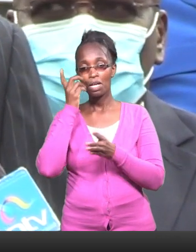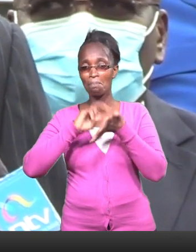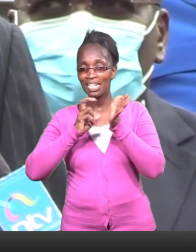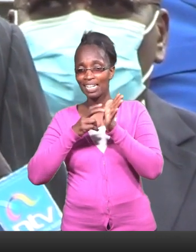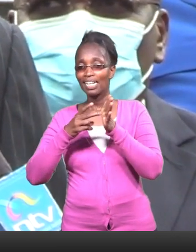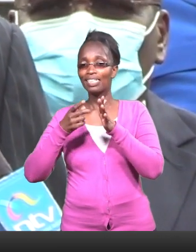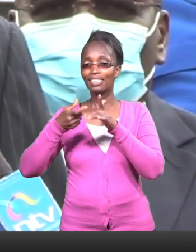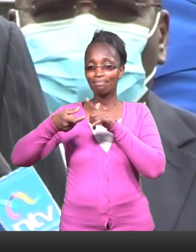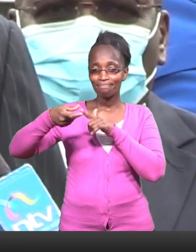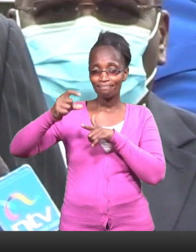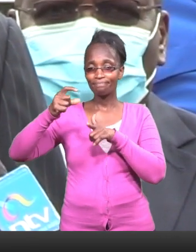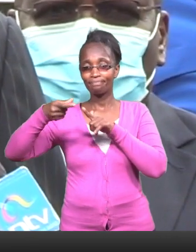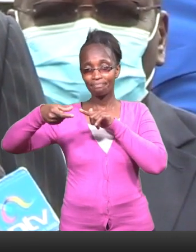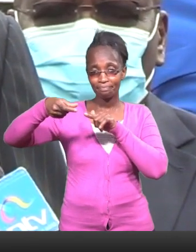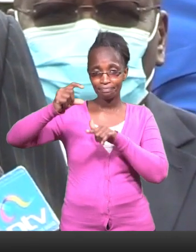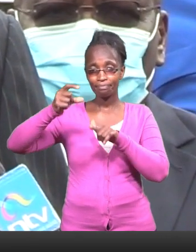with time.